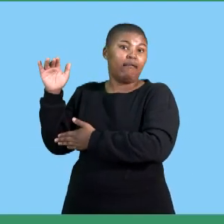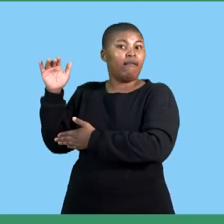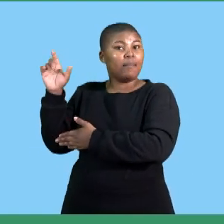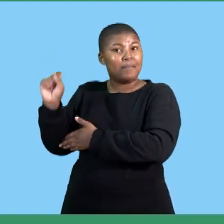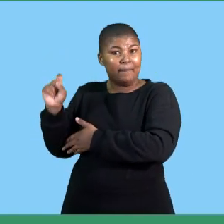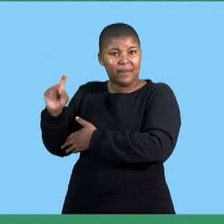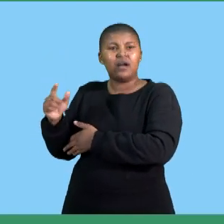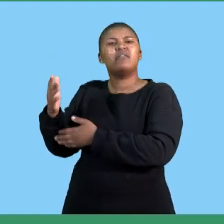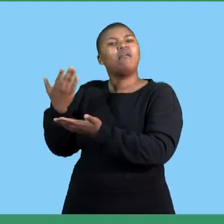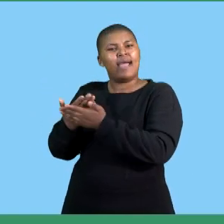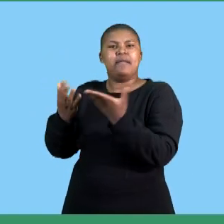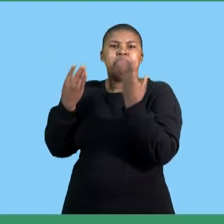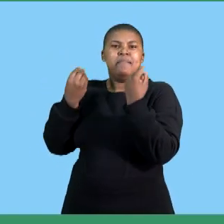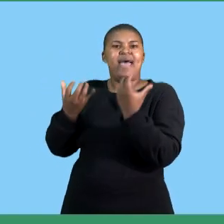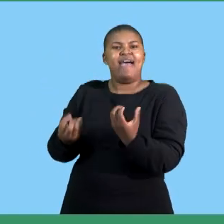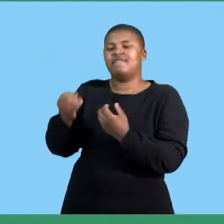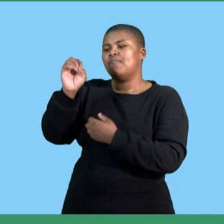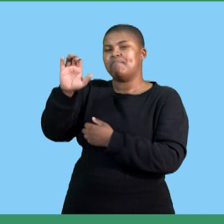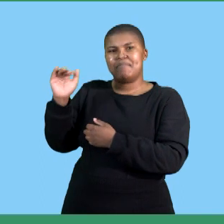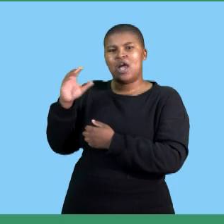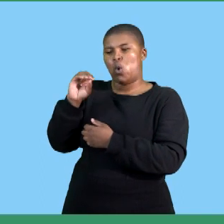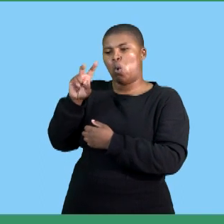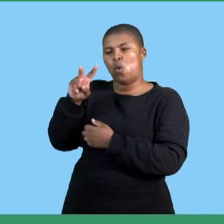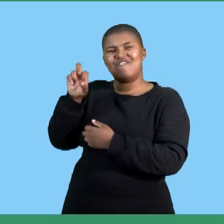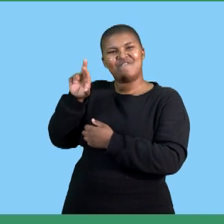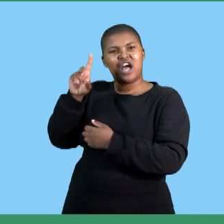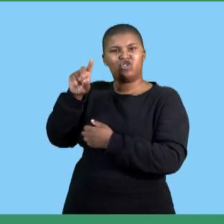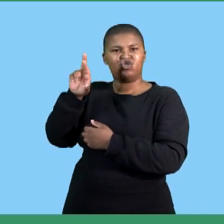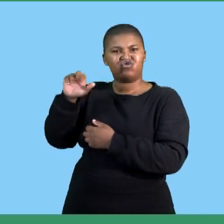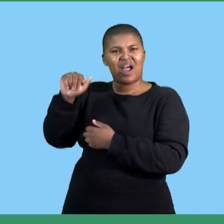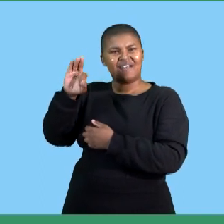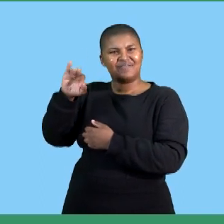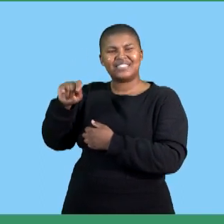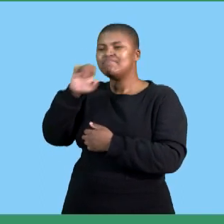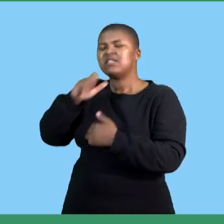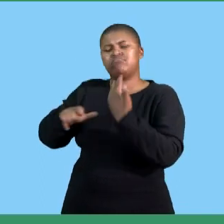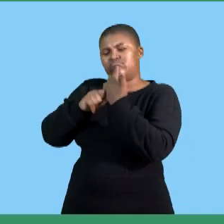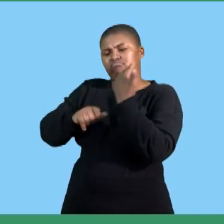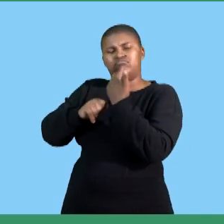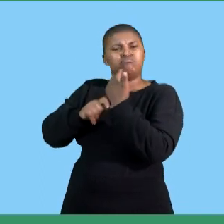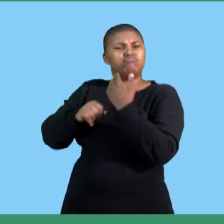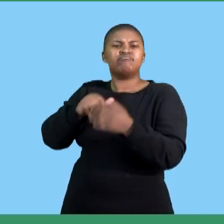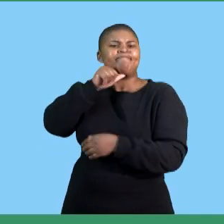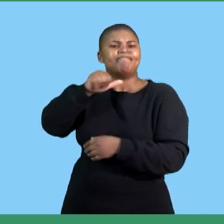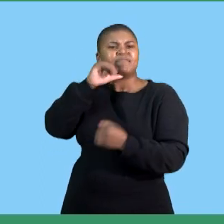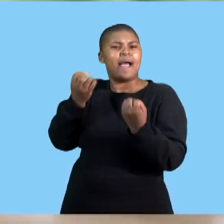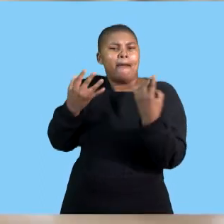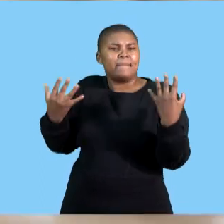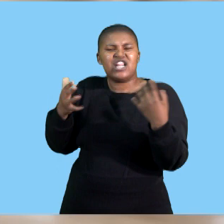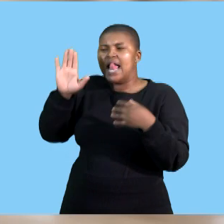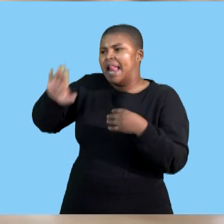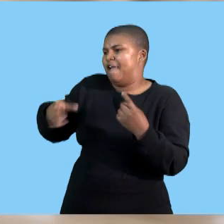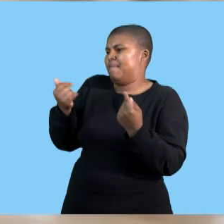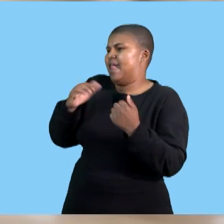amount that can be withdrawn from the account as the overdraft limit. So obviously, if you've applied for an overdraft, the